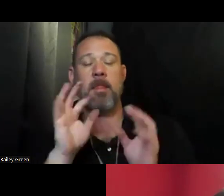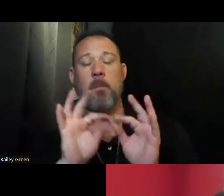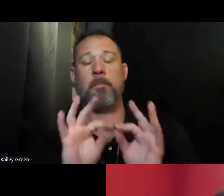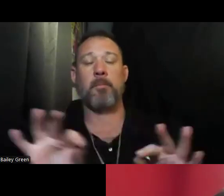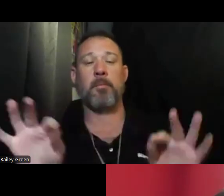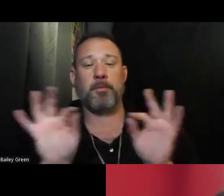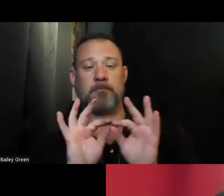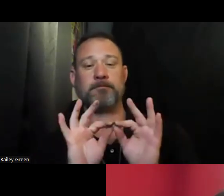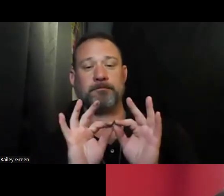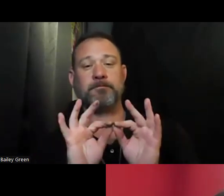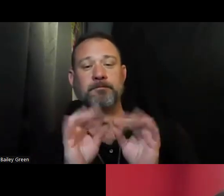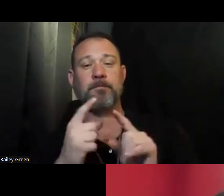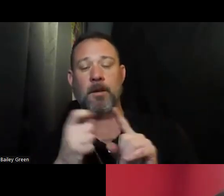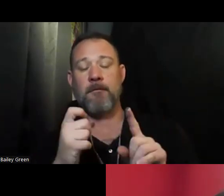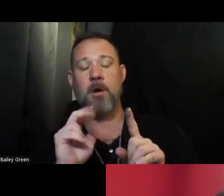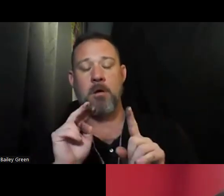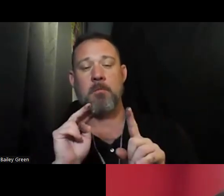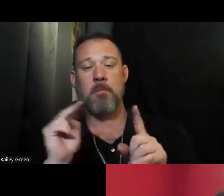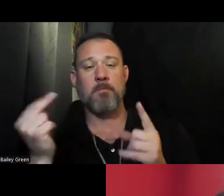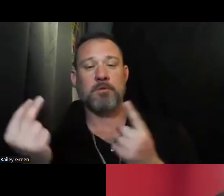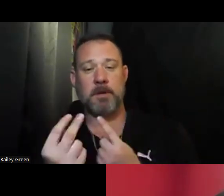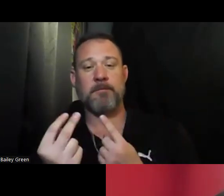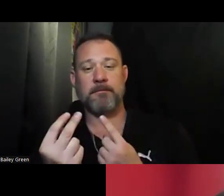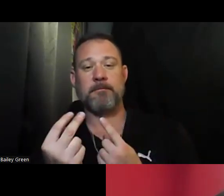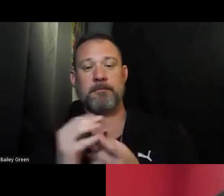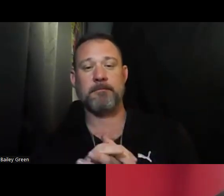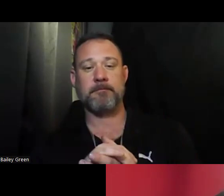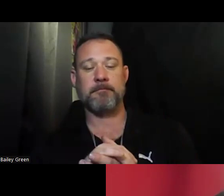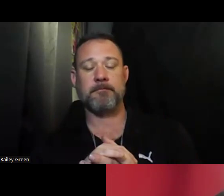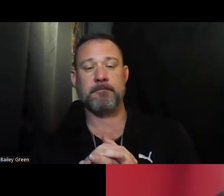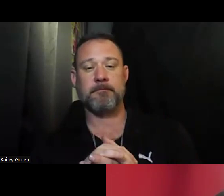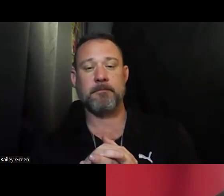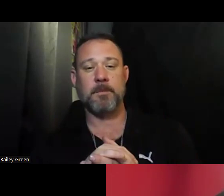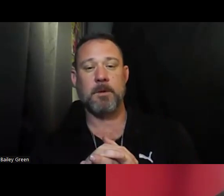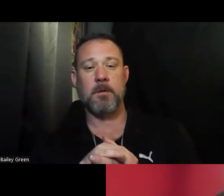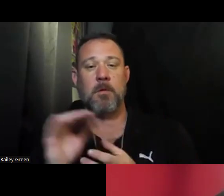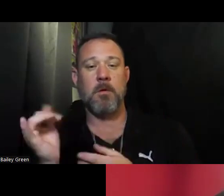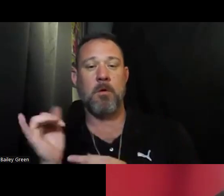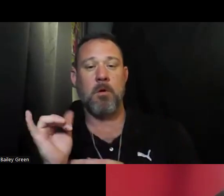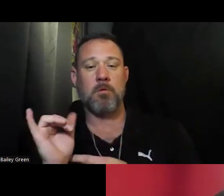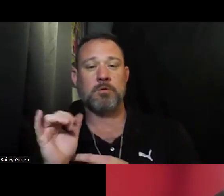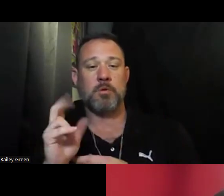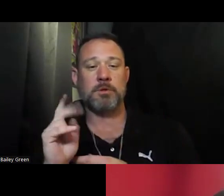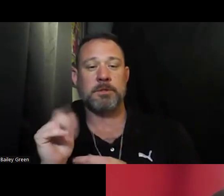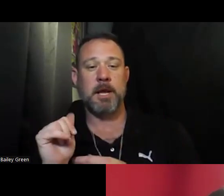to attack it from all different angles. And then also just Sandra's point, I